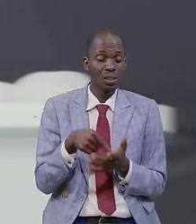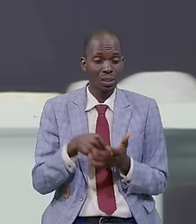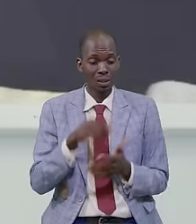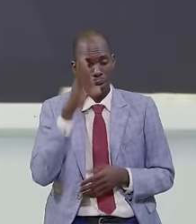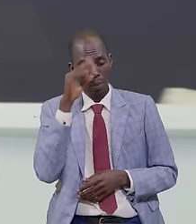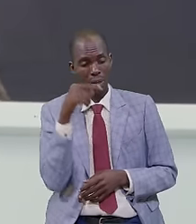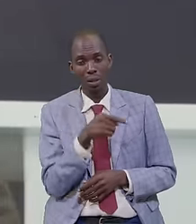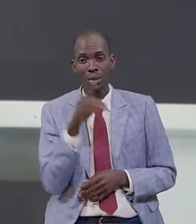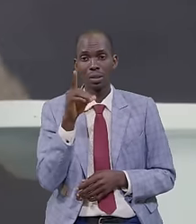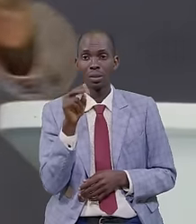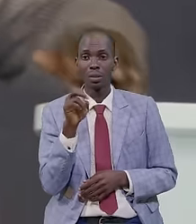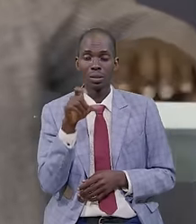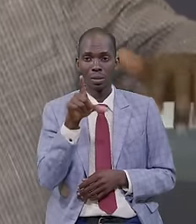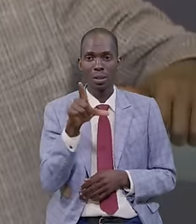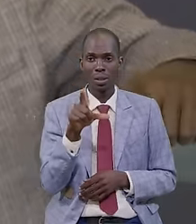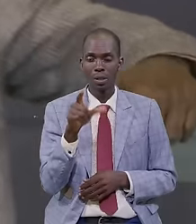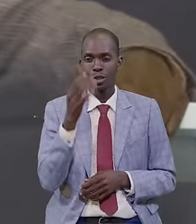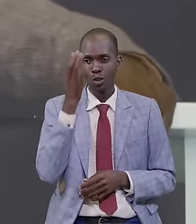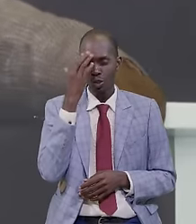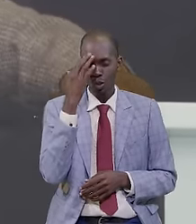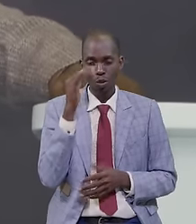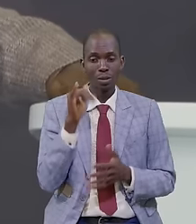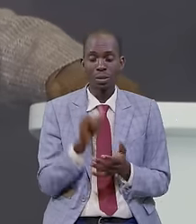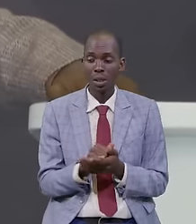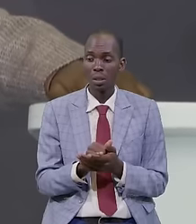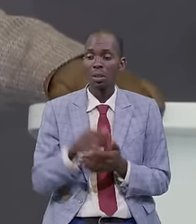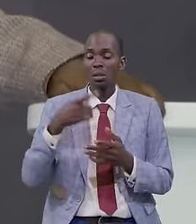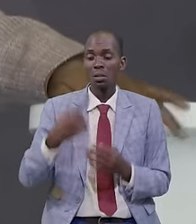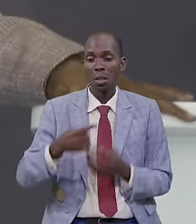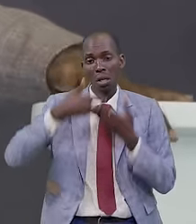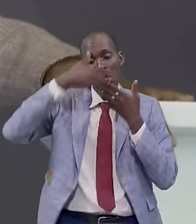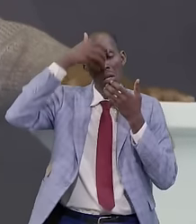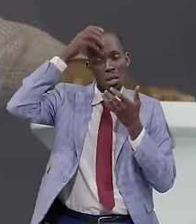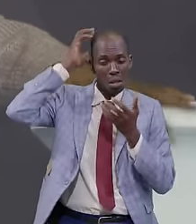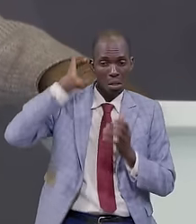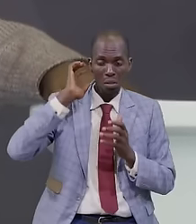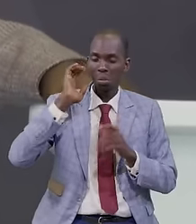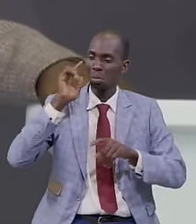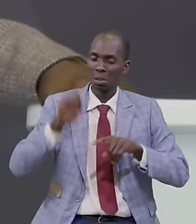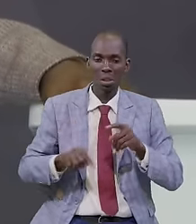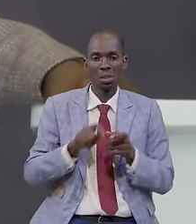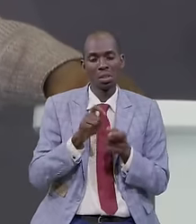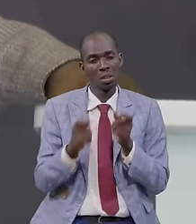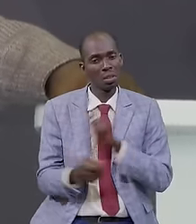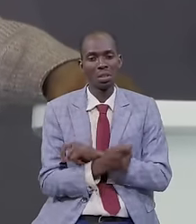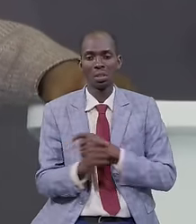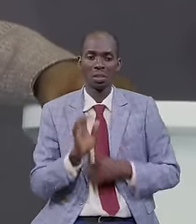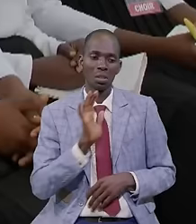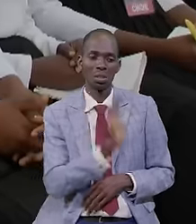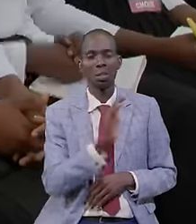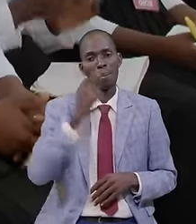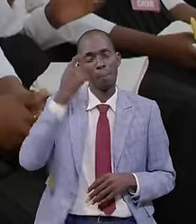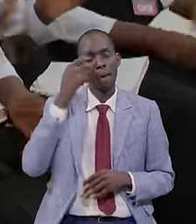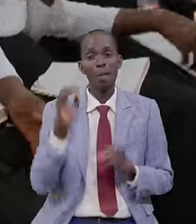of lions, will not change his mind. Nothing negative will change